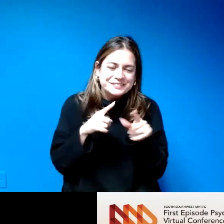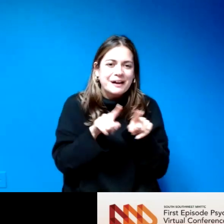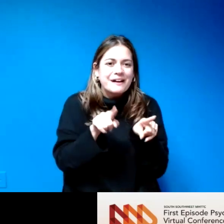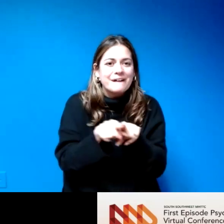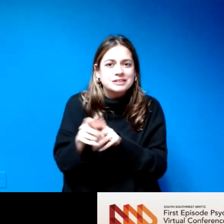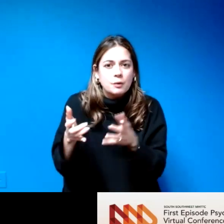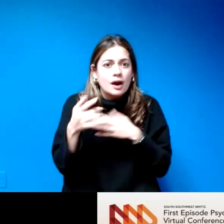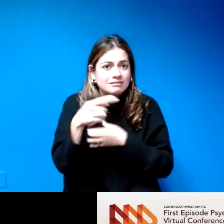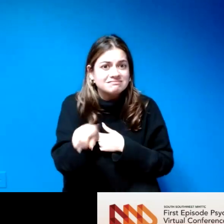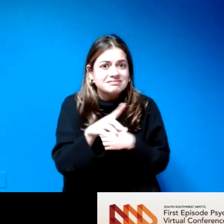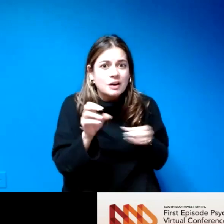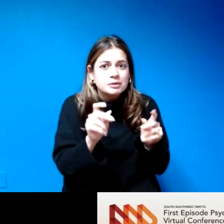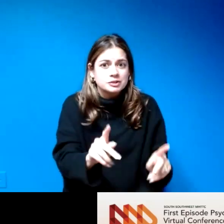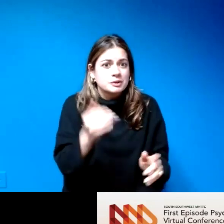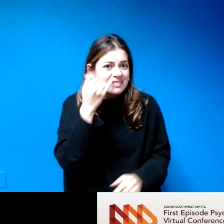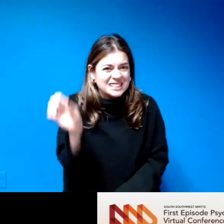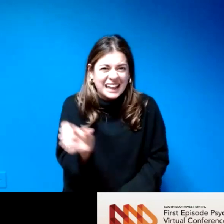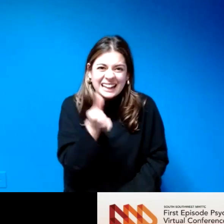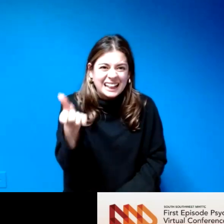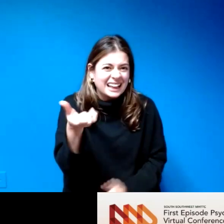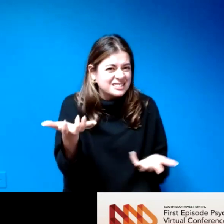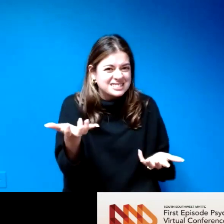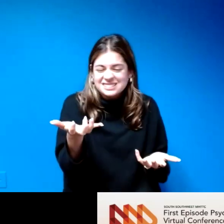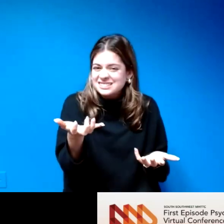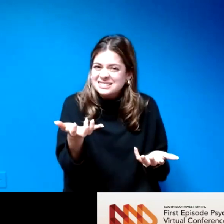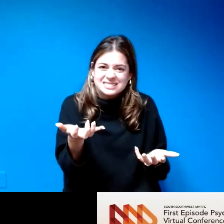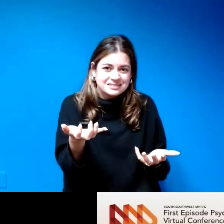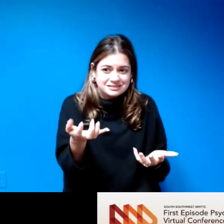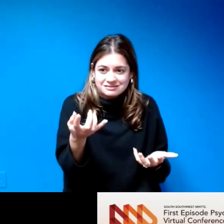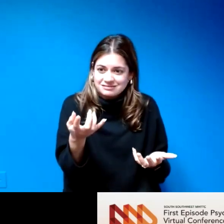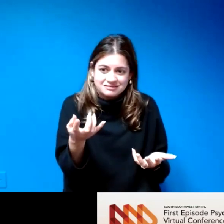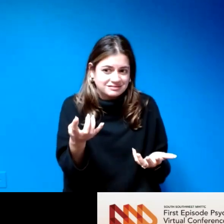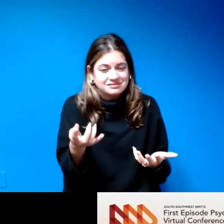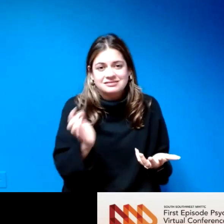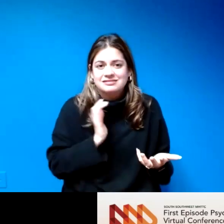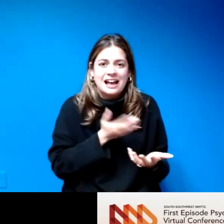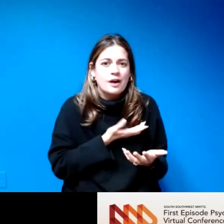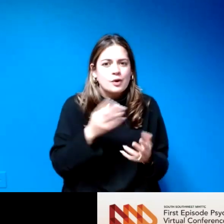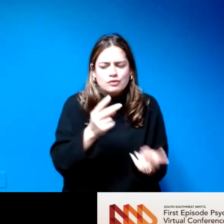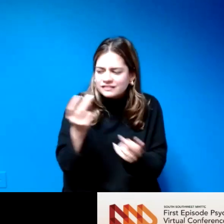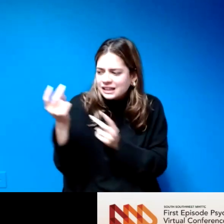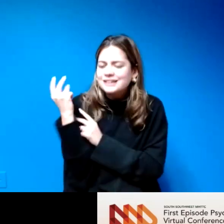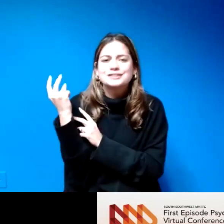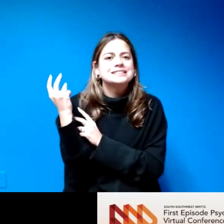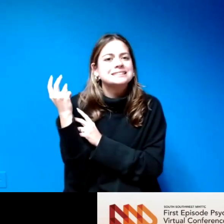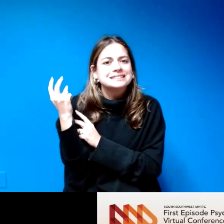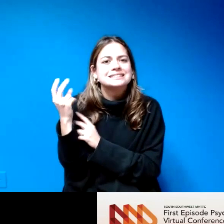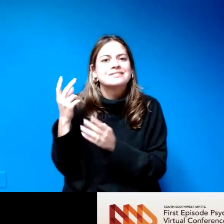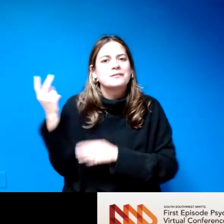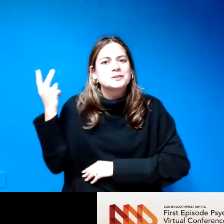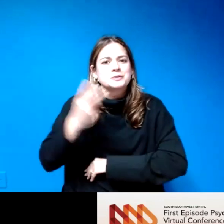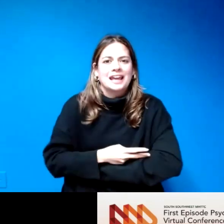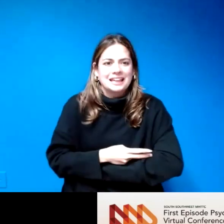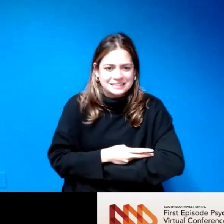to give you an opportunity if there's anything else from our kind of reflections from the 2